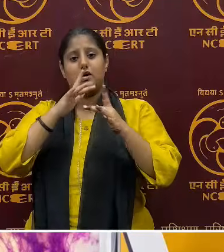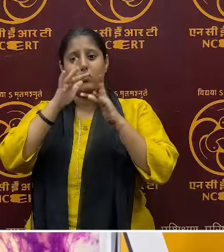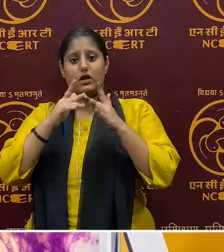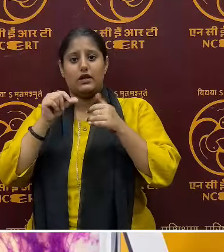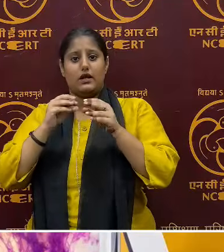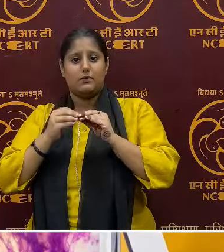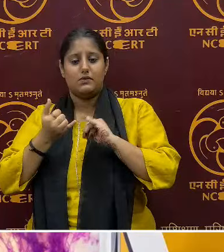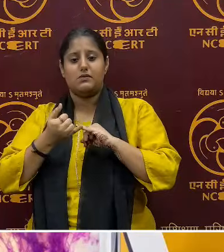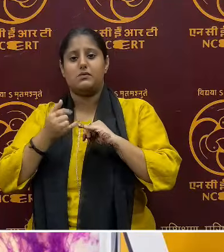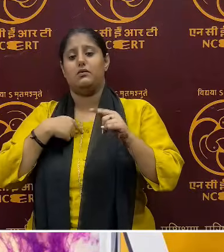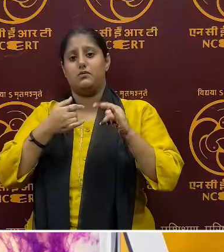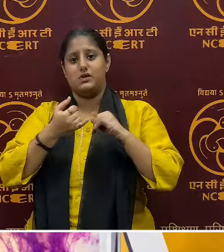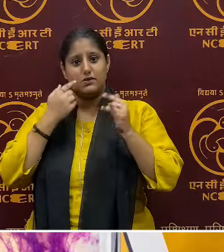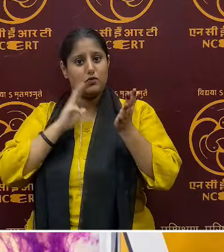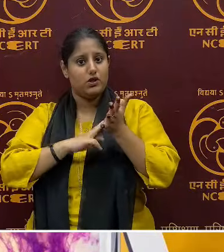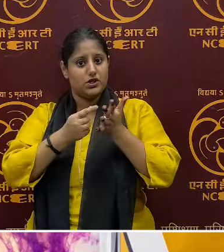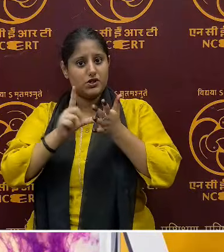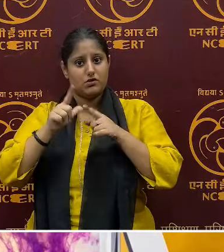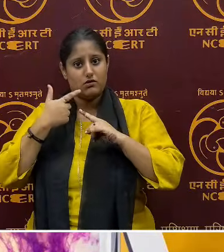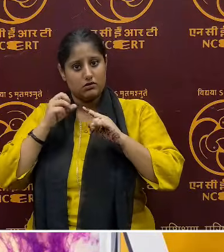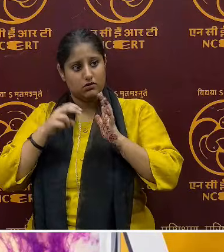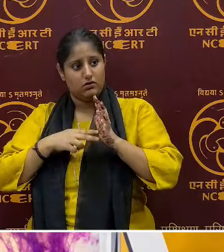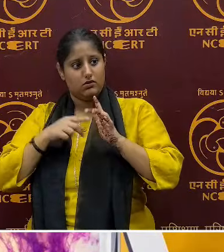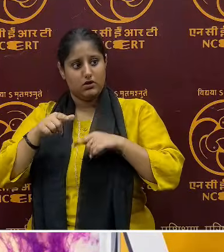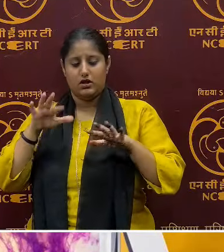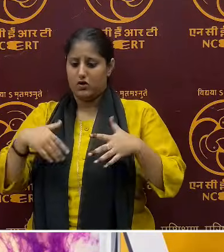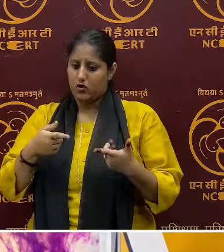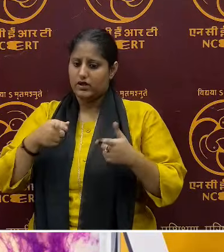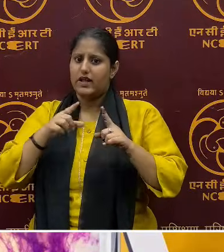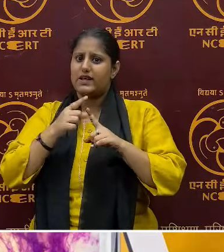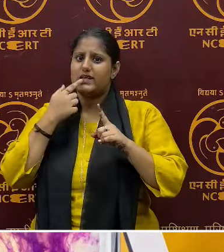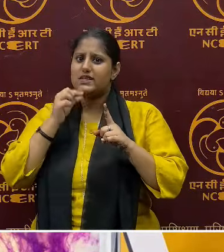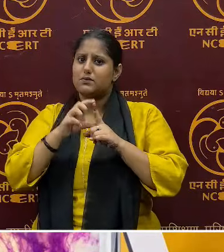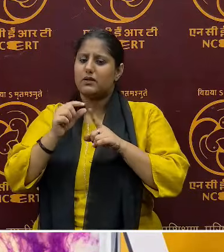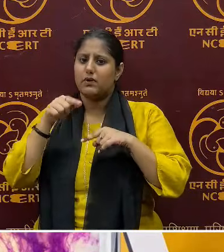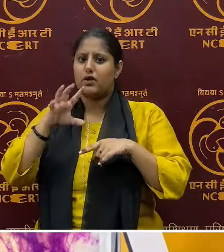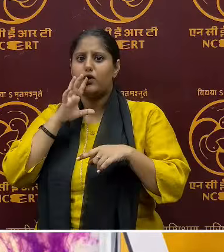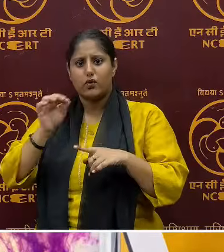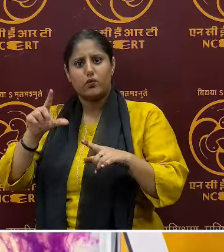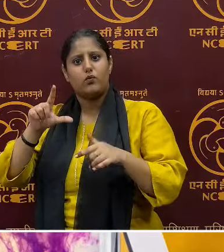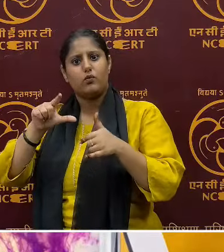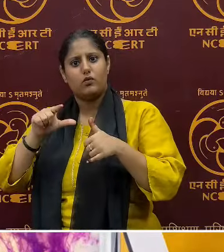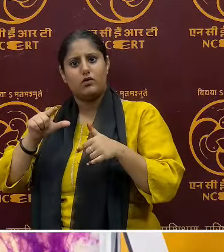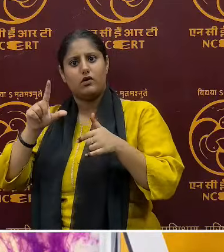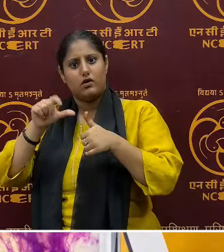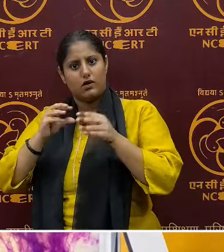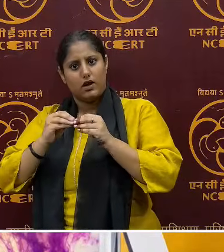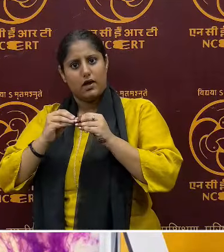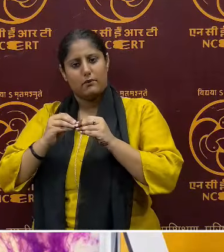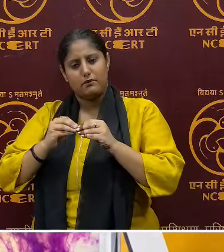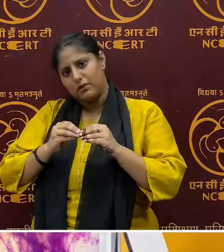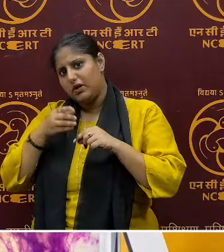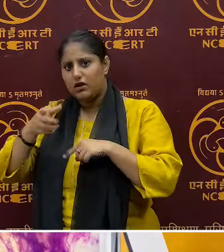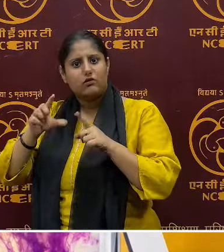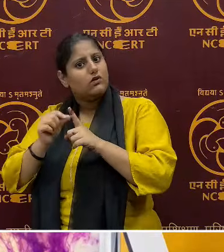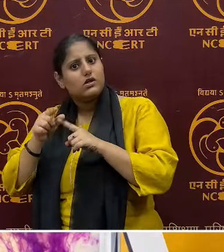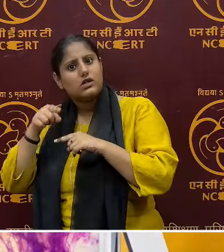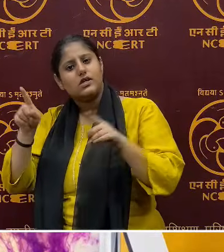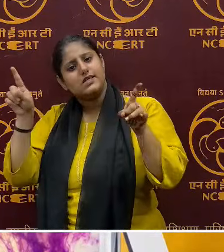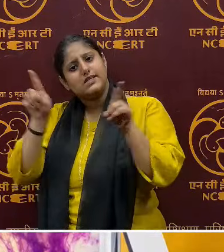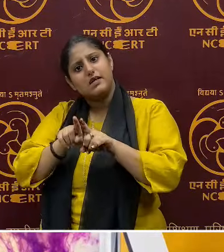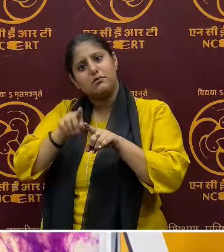performing the simulations. And ma'am, can we perform these experiments in the real physical laboratories with same accuracy and precision